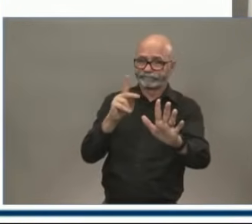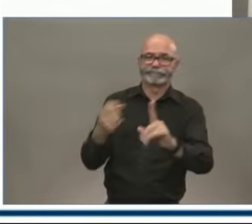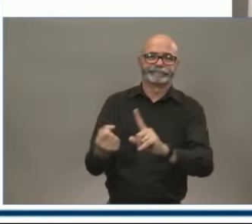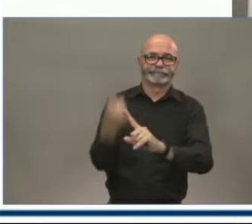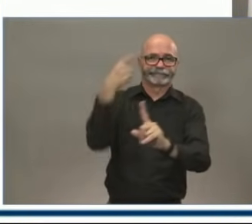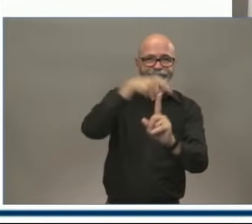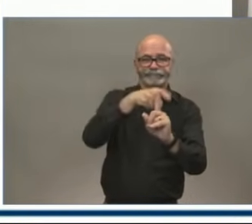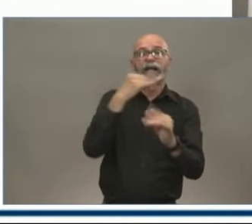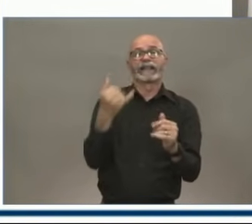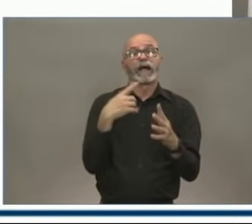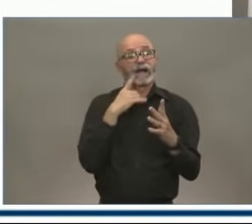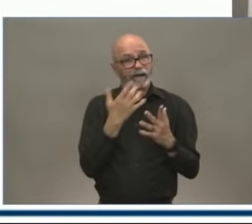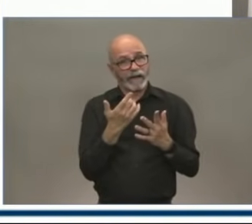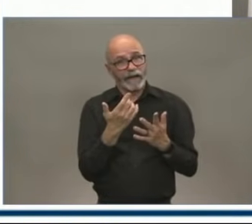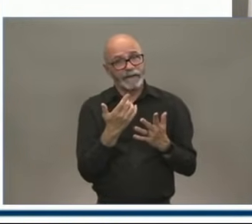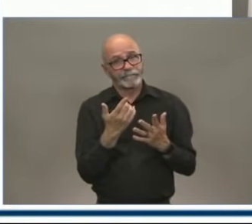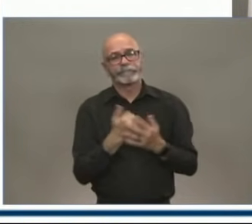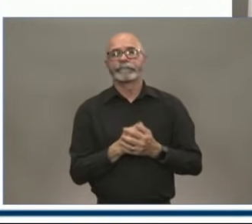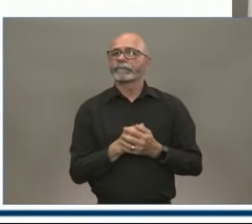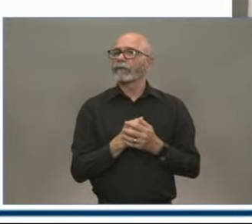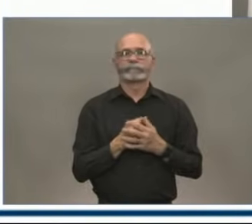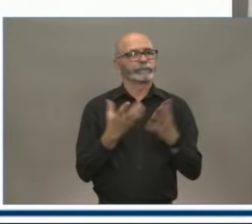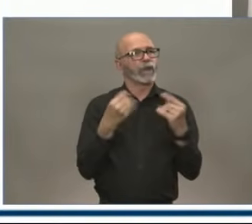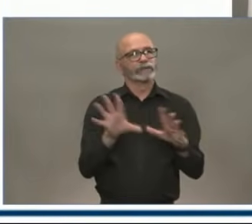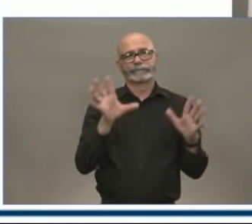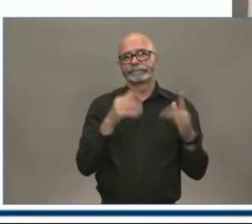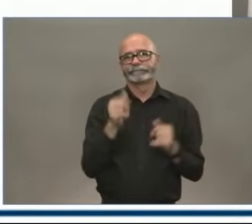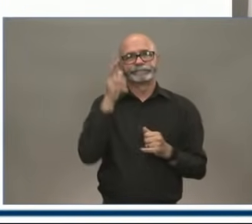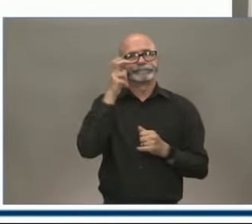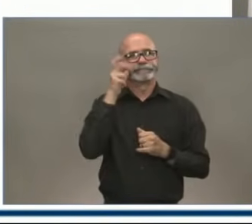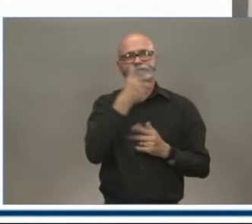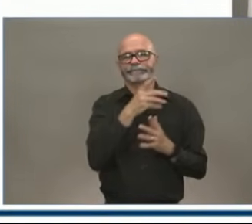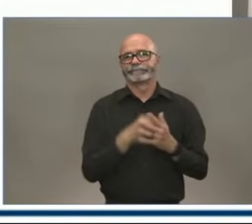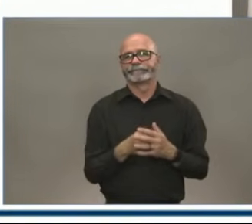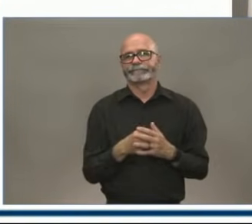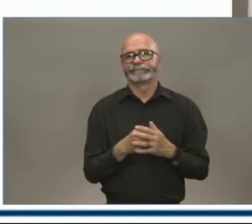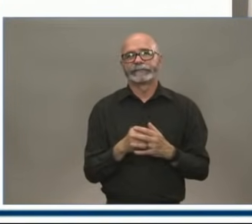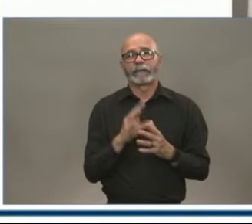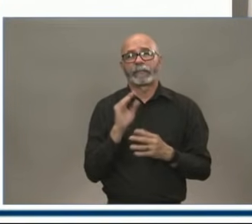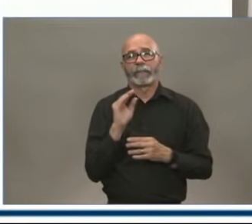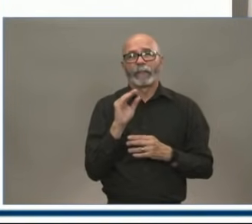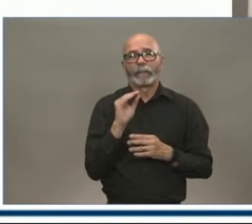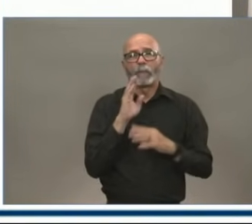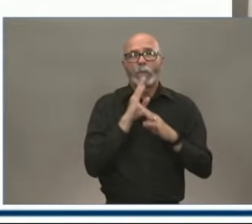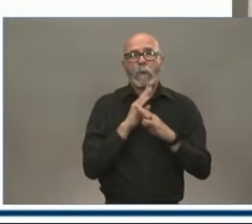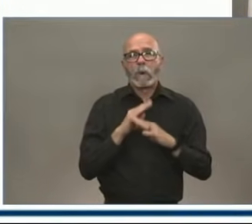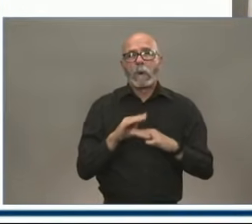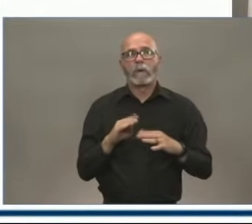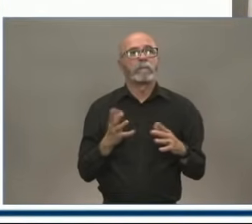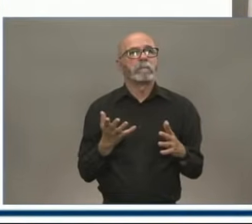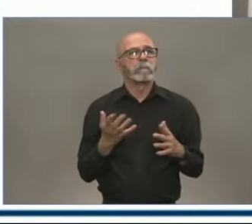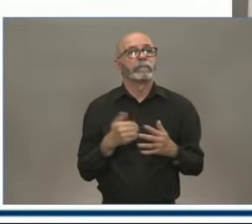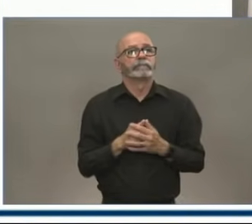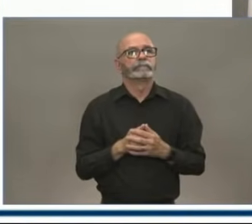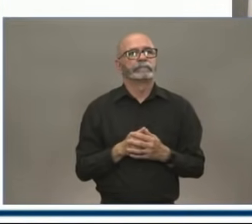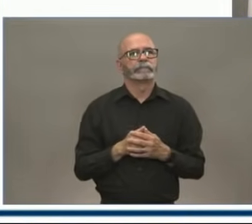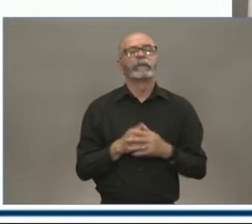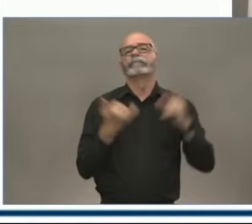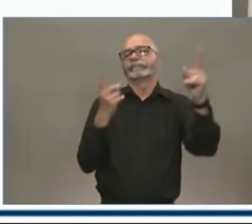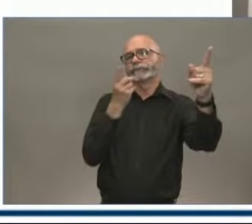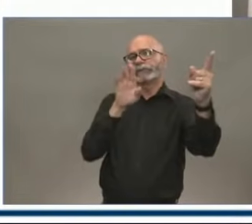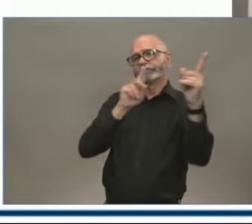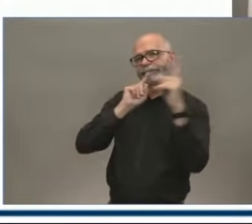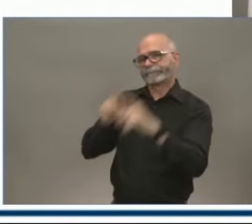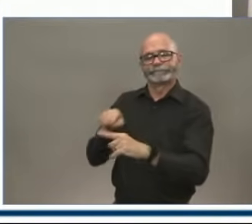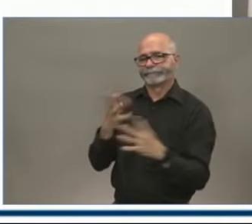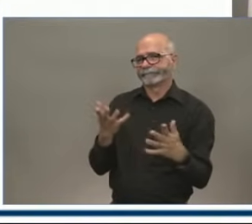that is doesn't have such a large clientele coming into one space. So I'm aware